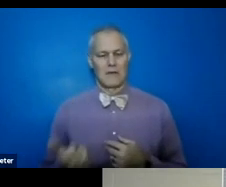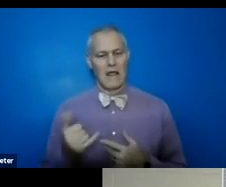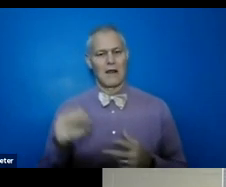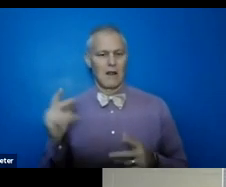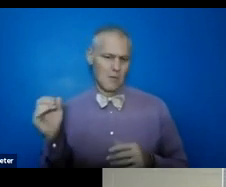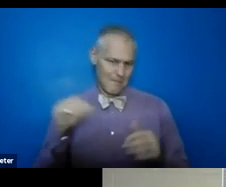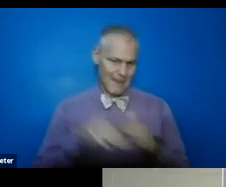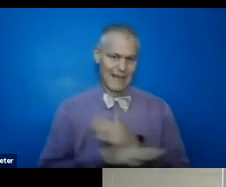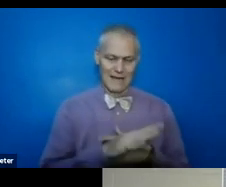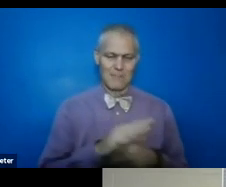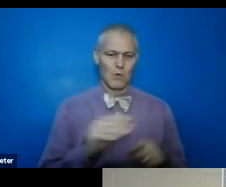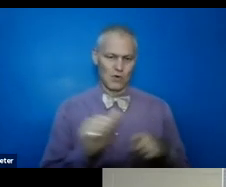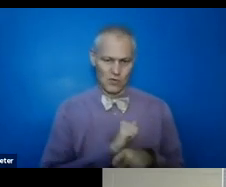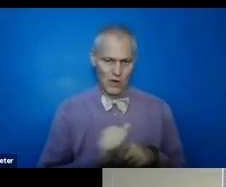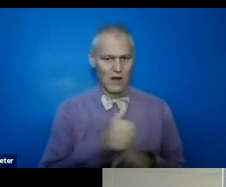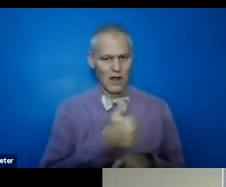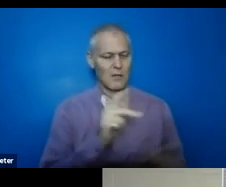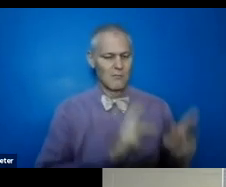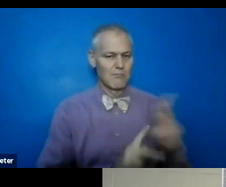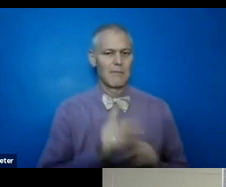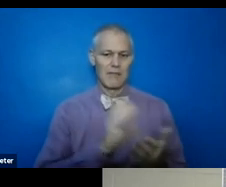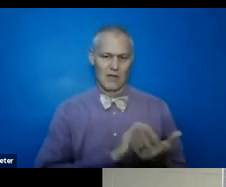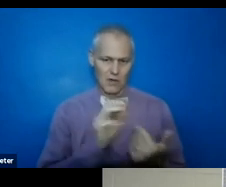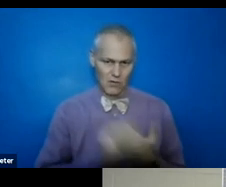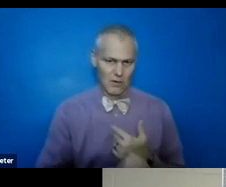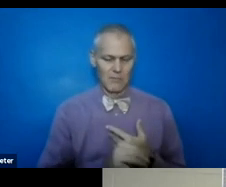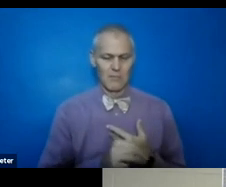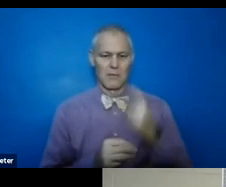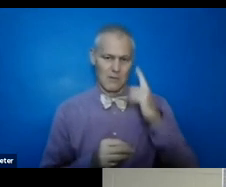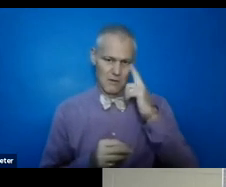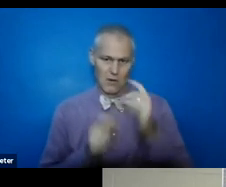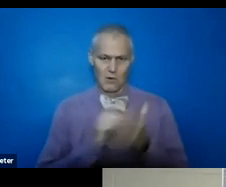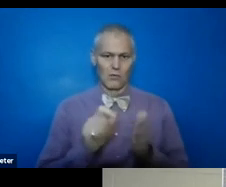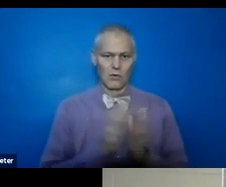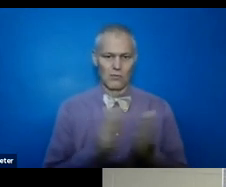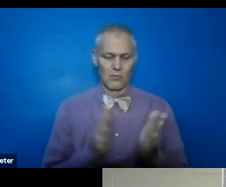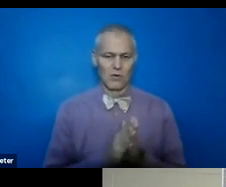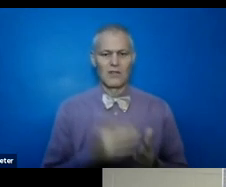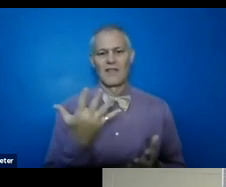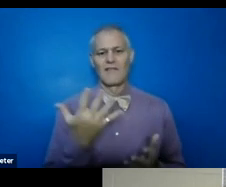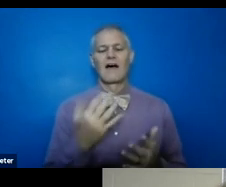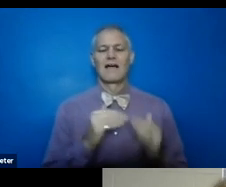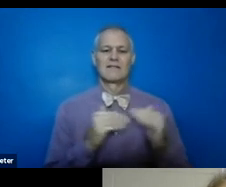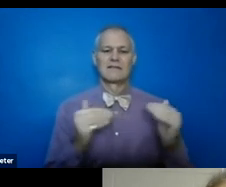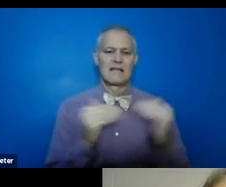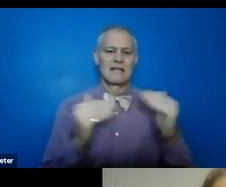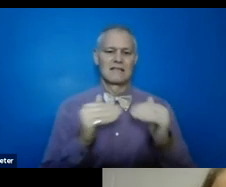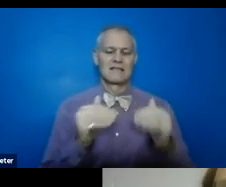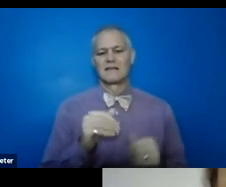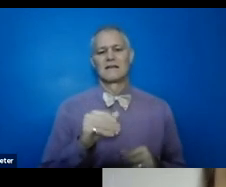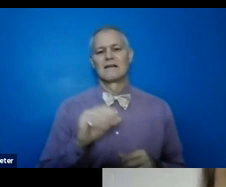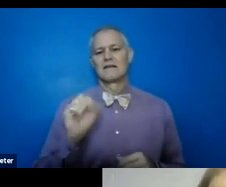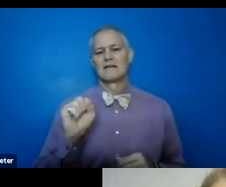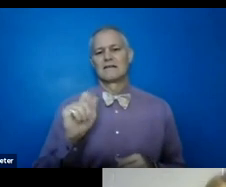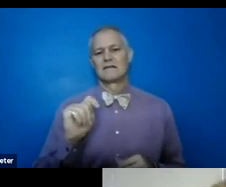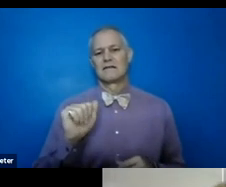training other individuals around the curriculum or the framework. When I wrote the book called The 5 Stages of Incarceration, doing more